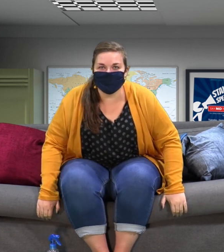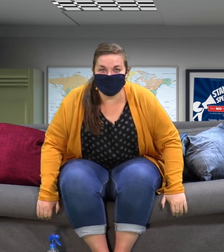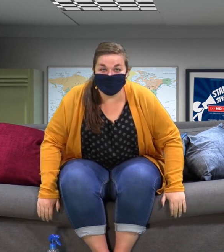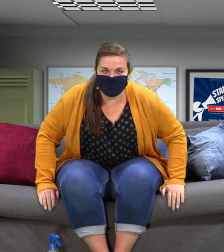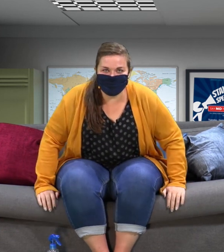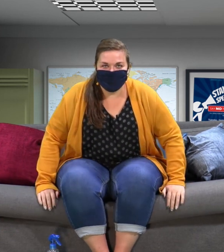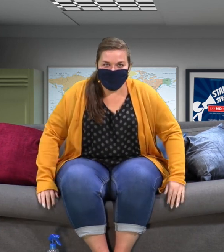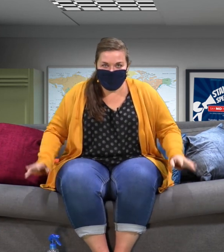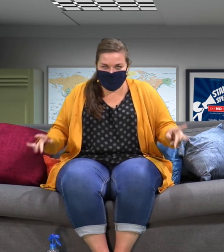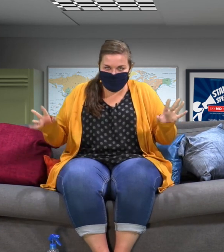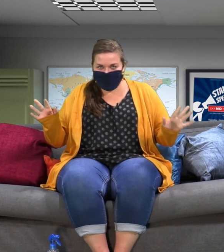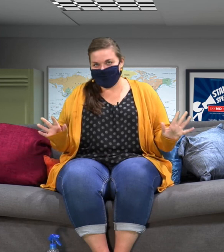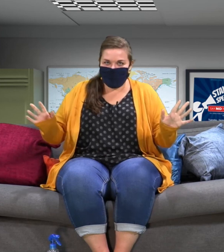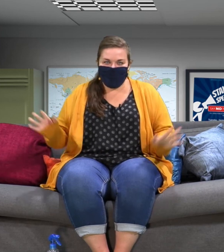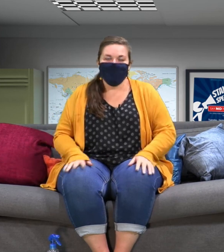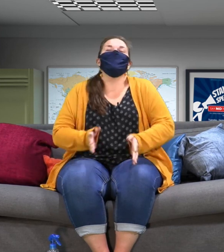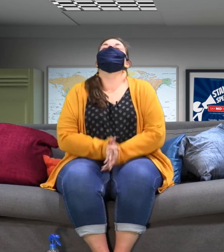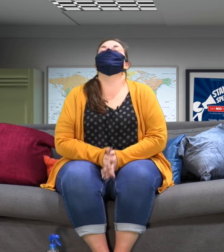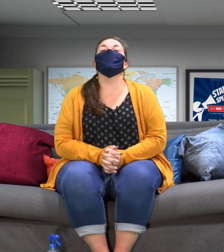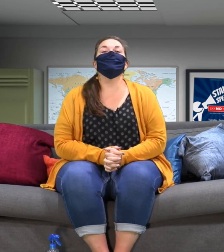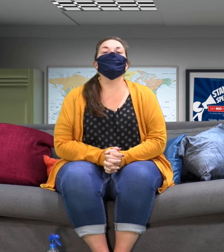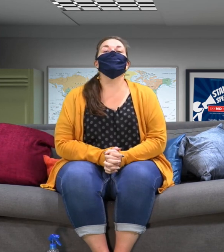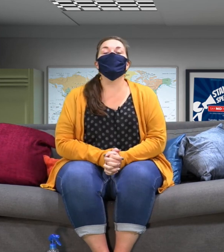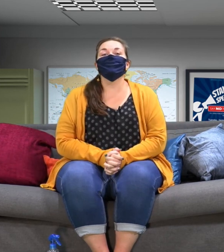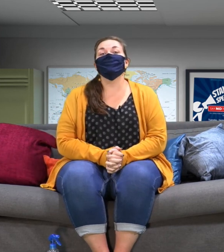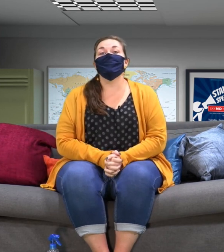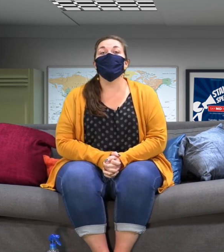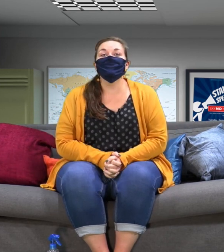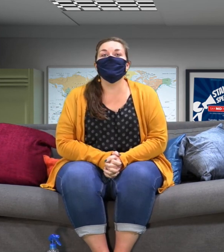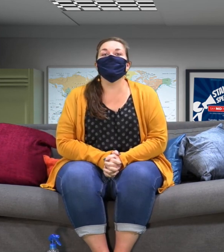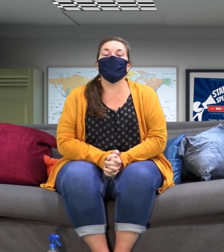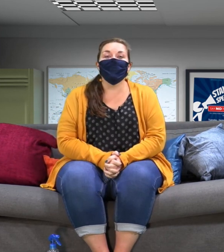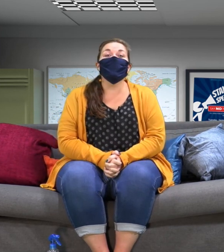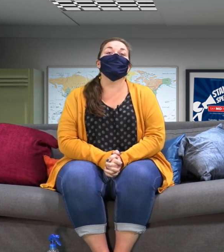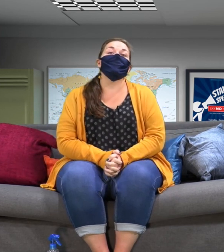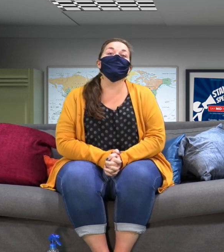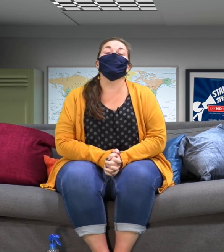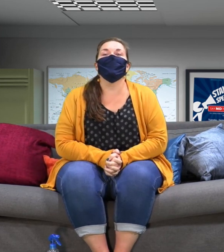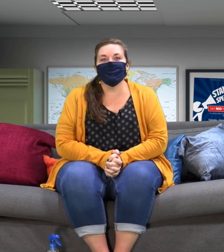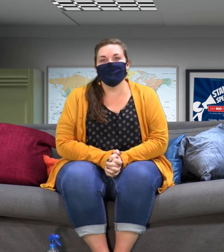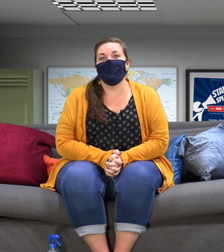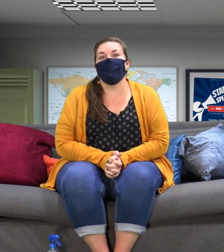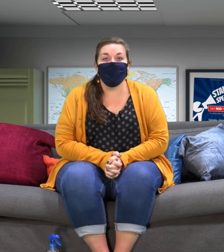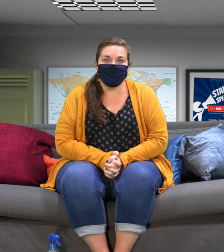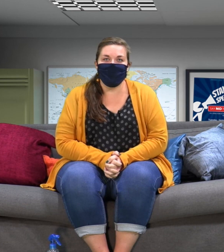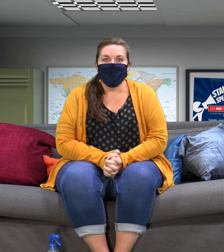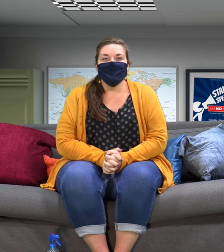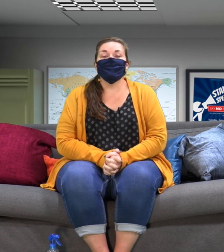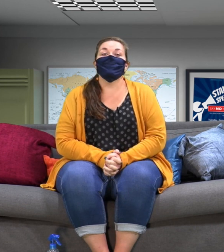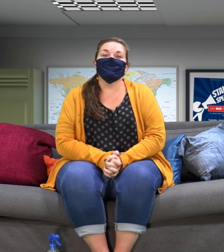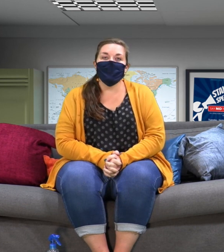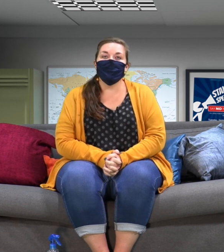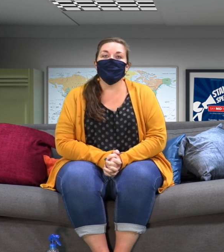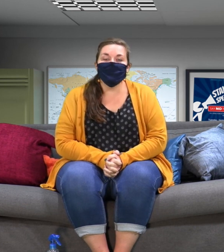edge of your seats. Keep those hands ready, because now we will be watching some content gathered in the different regions in the country.